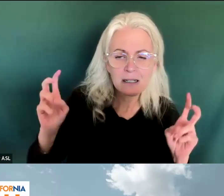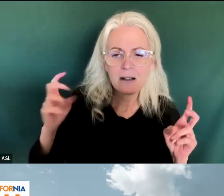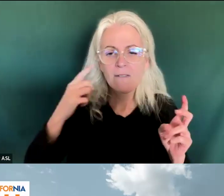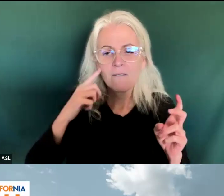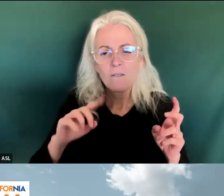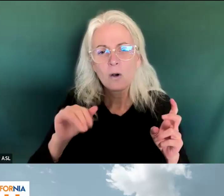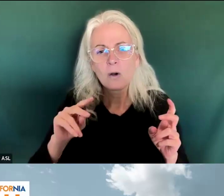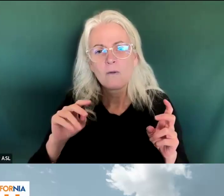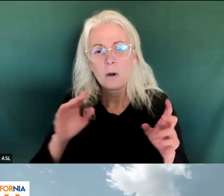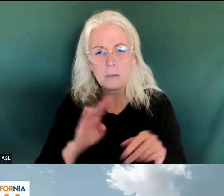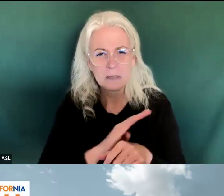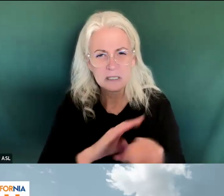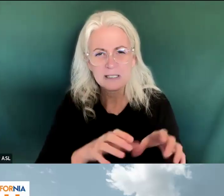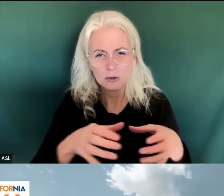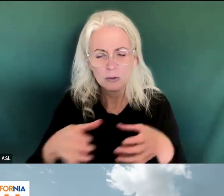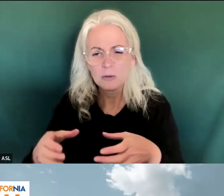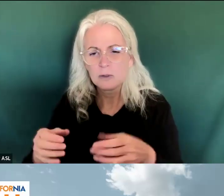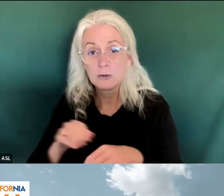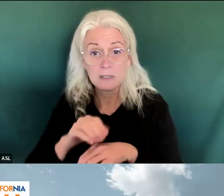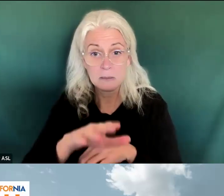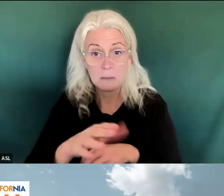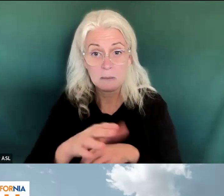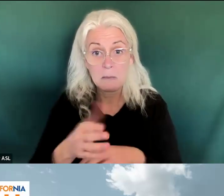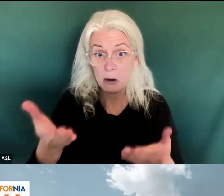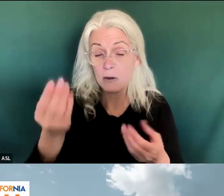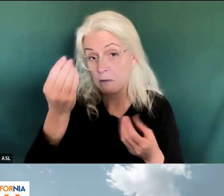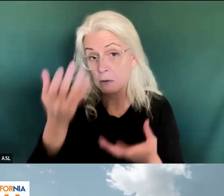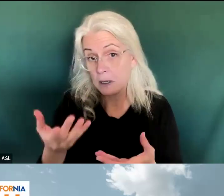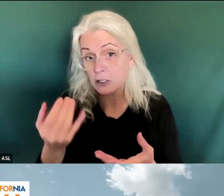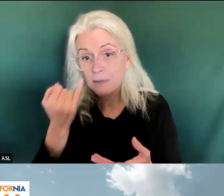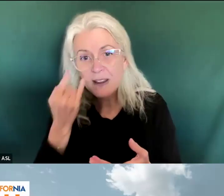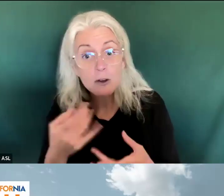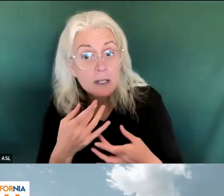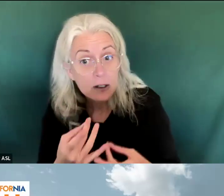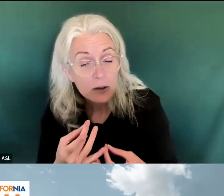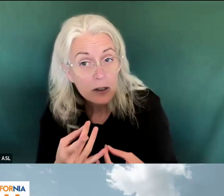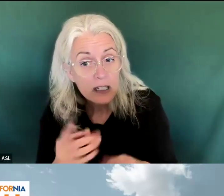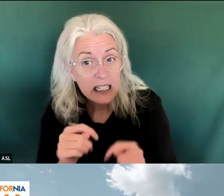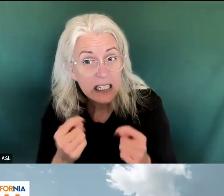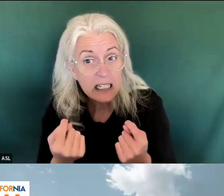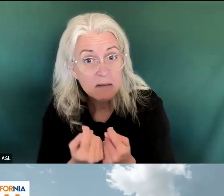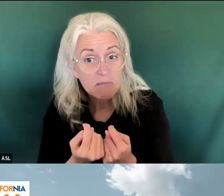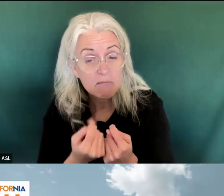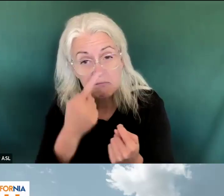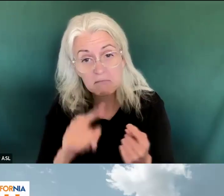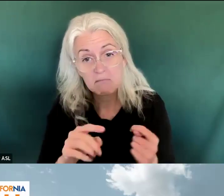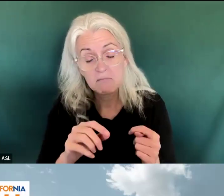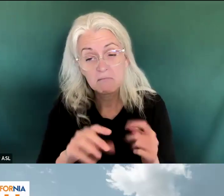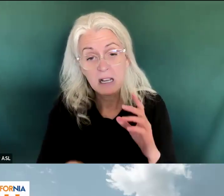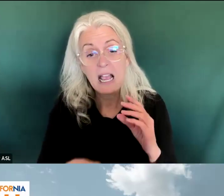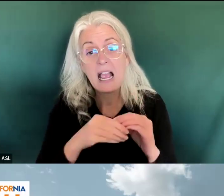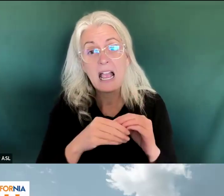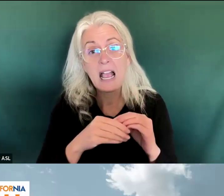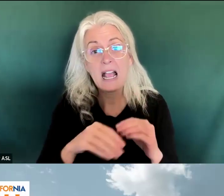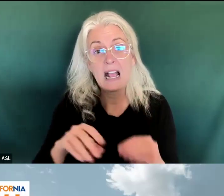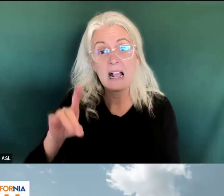for entities to submit their information. So if you're interested, team, could we put the